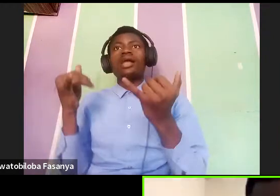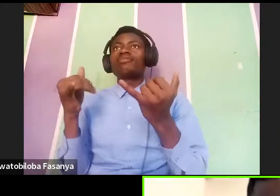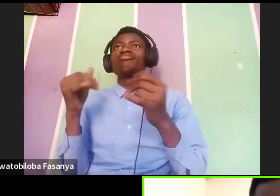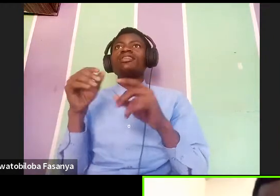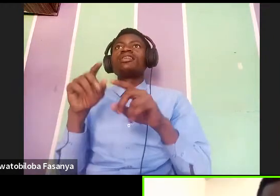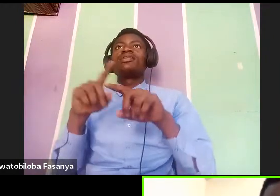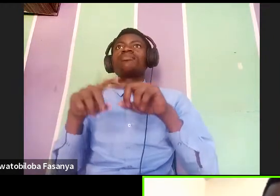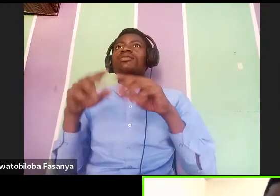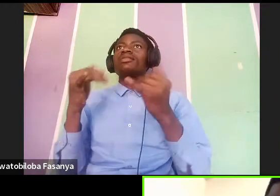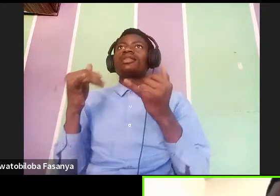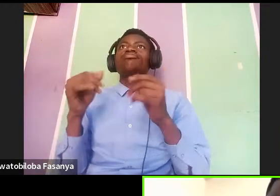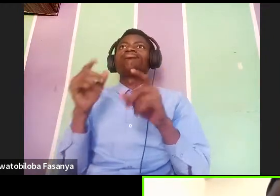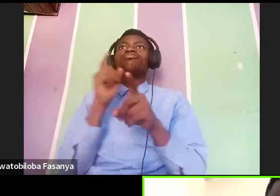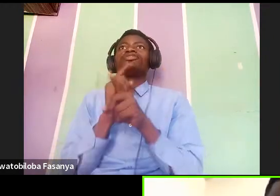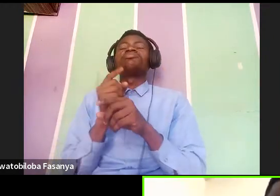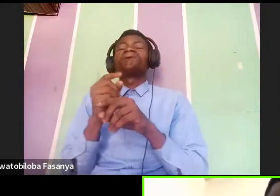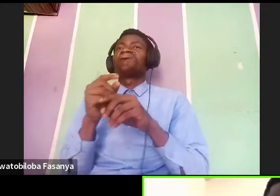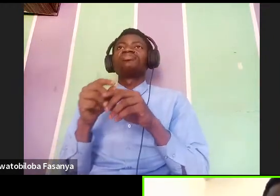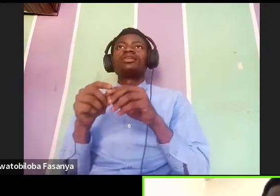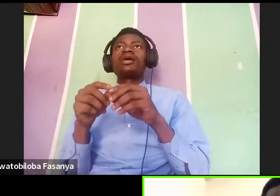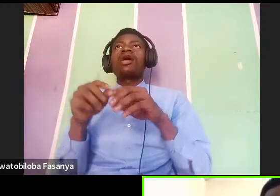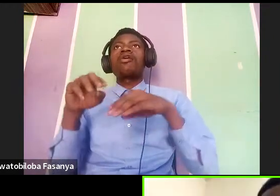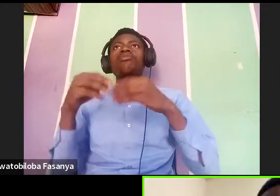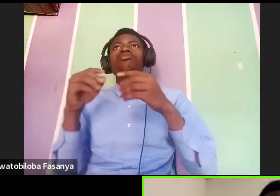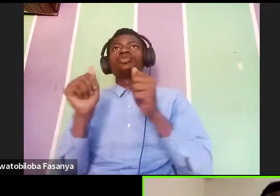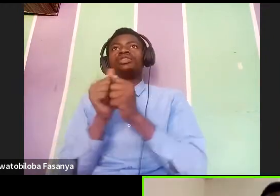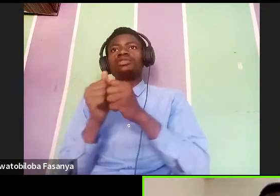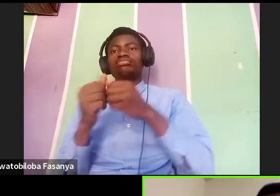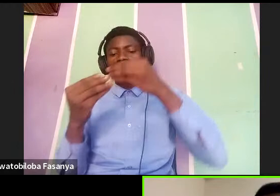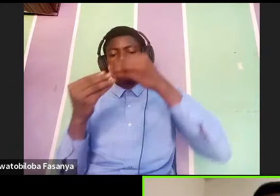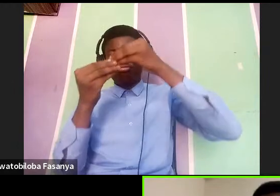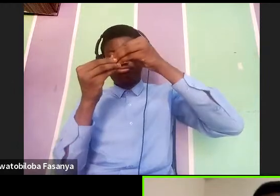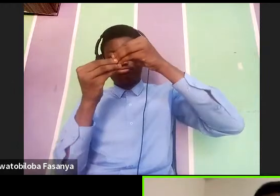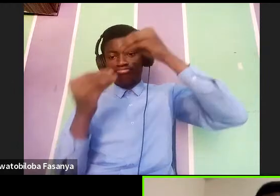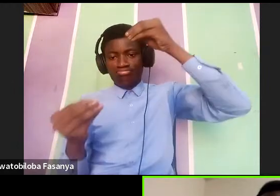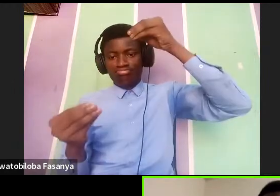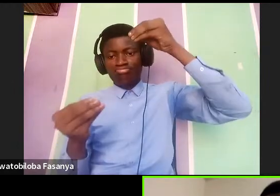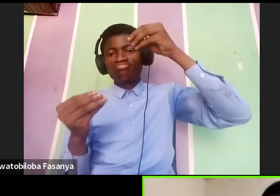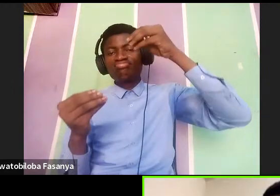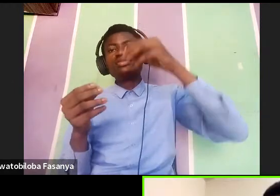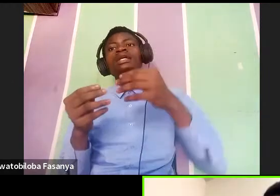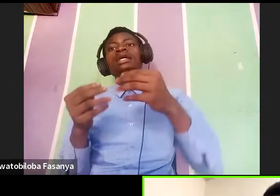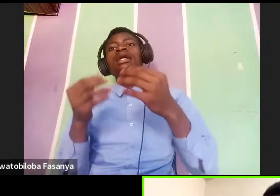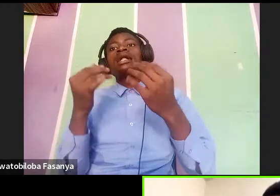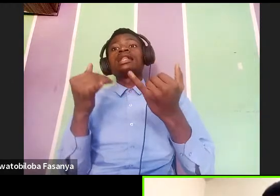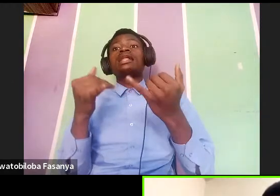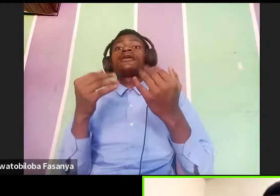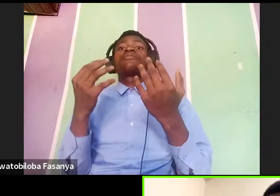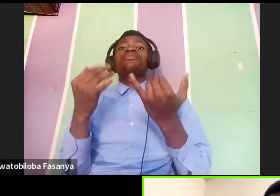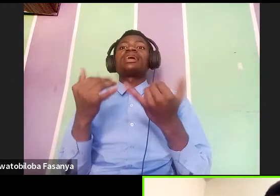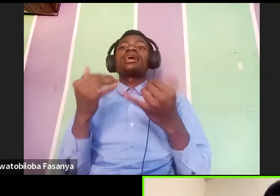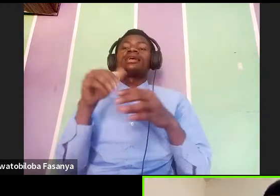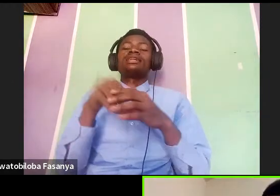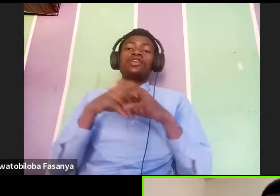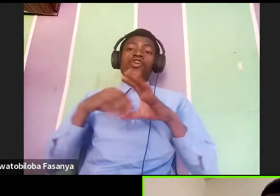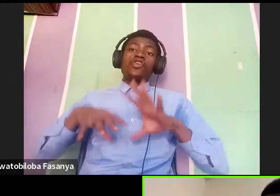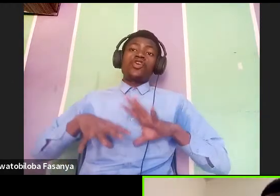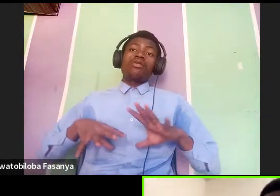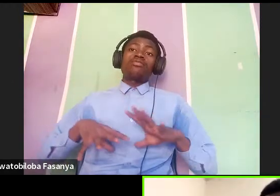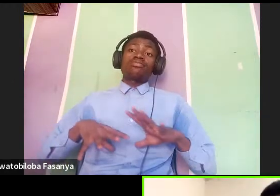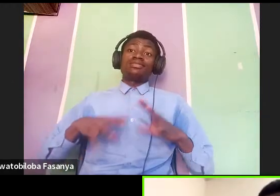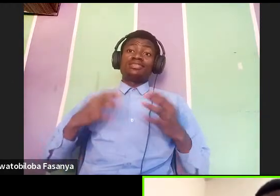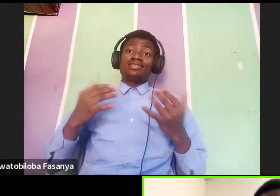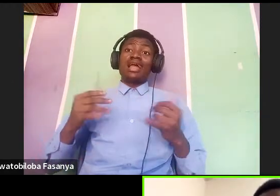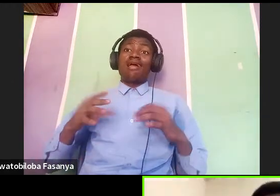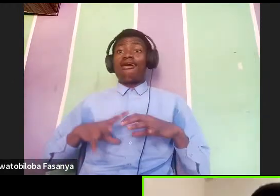Okay. But sometimes, in the holidays period, people may be in places where they may not have pharmacies opened to get an ORS,